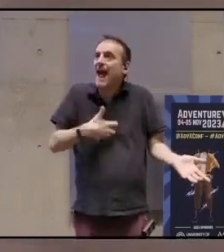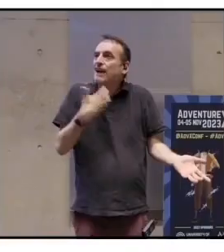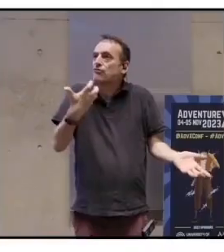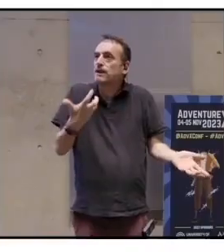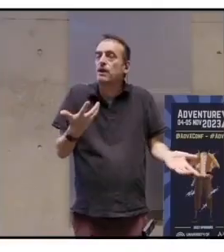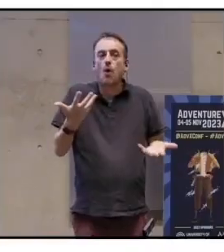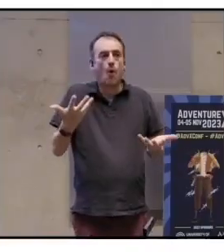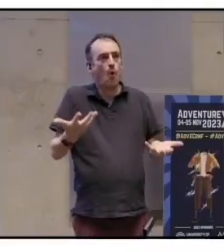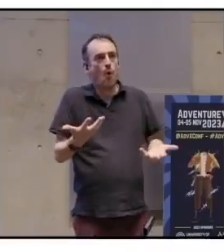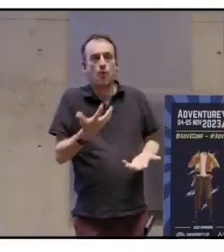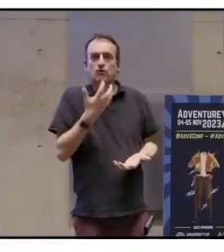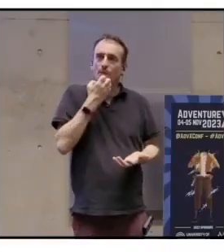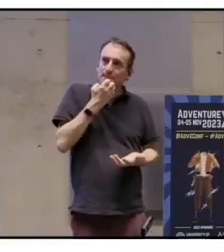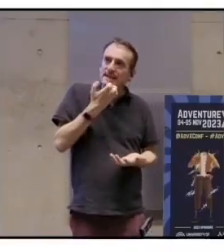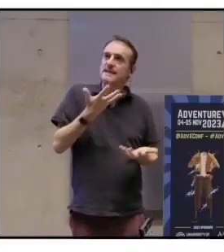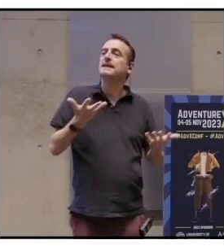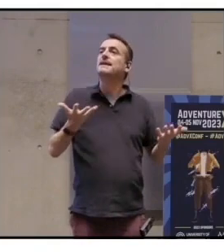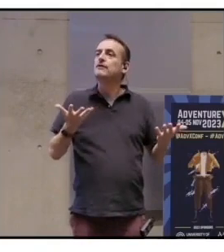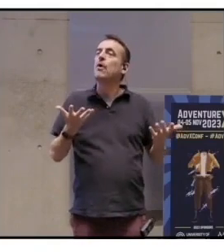feel.